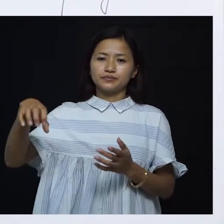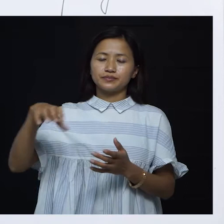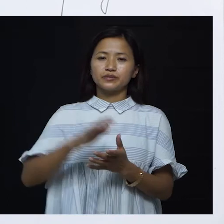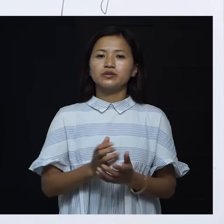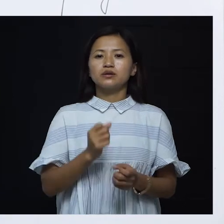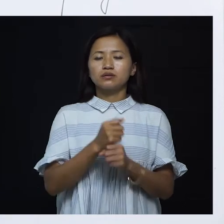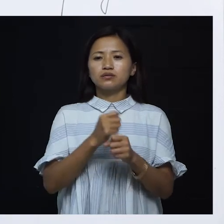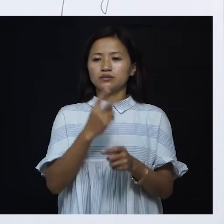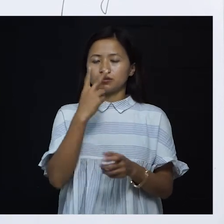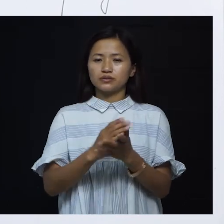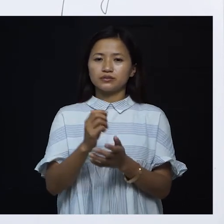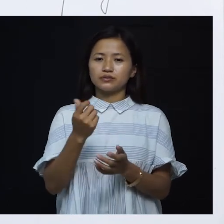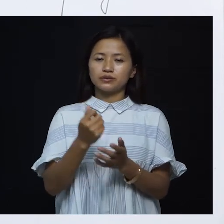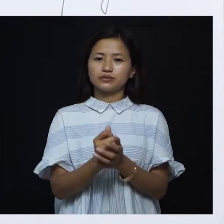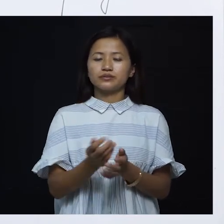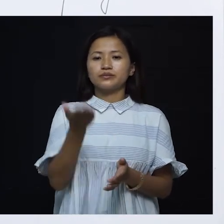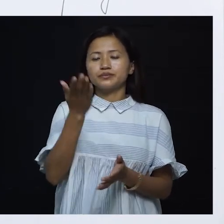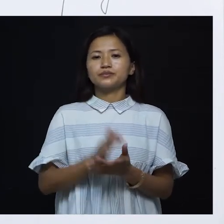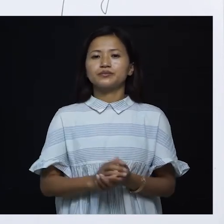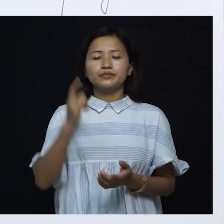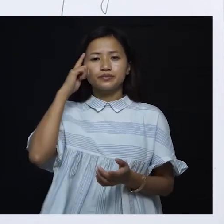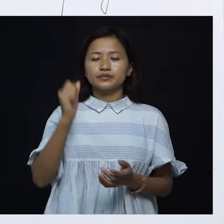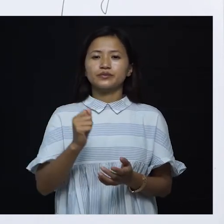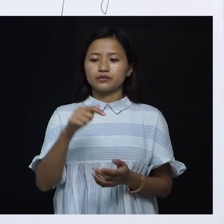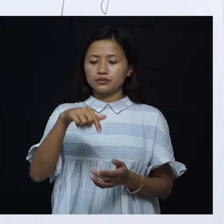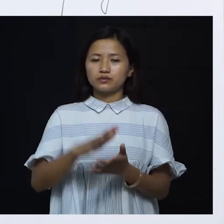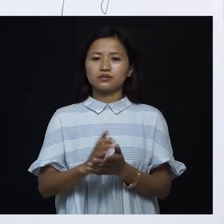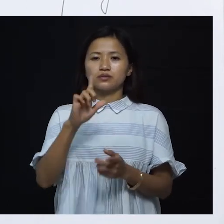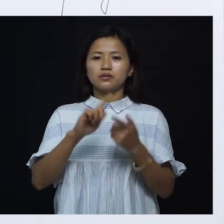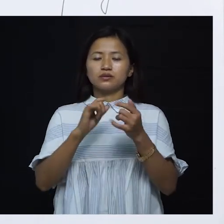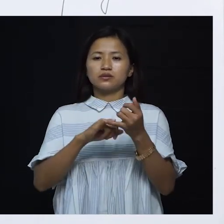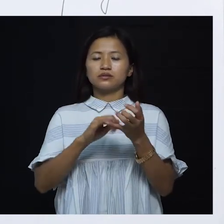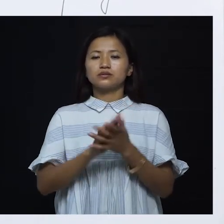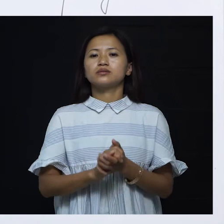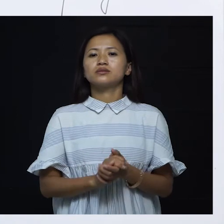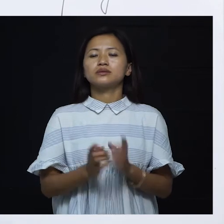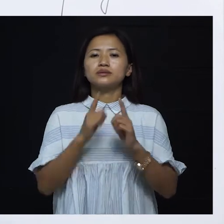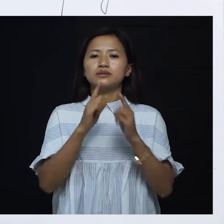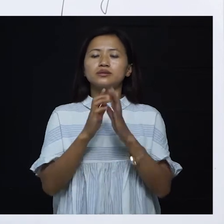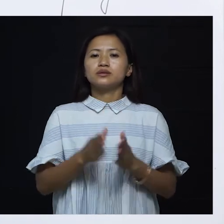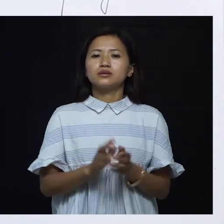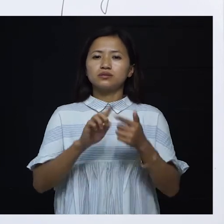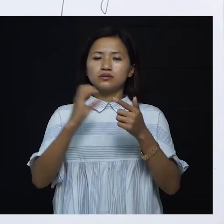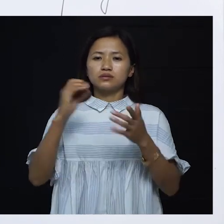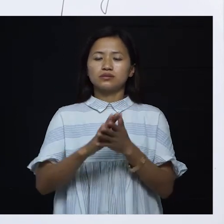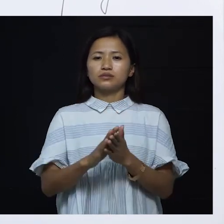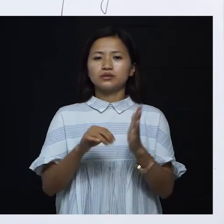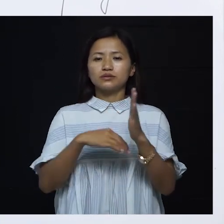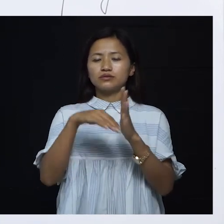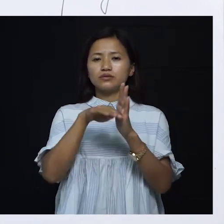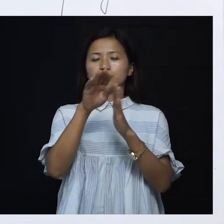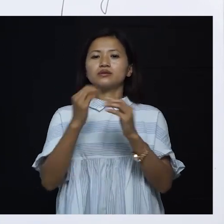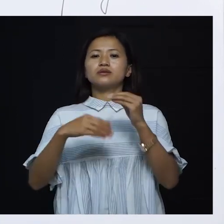to check the price rise, all right? So remember, in this lesson, I've explained to you about the economic development, why it is